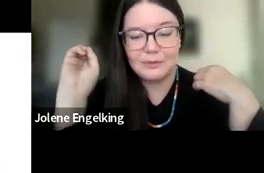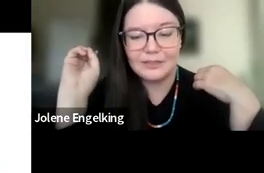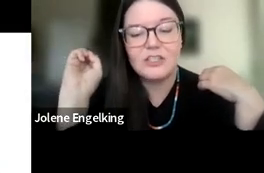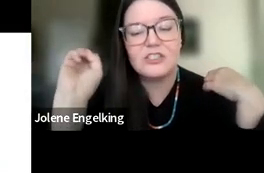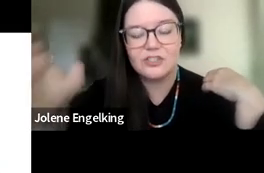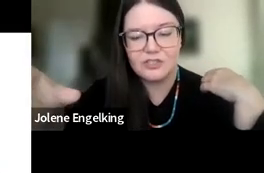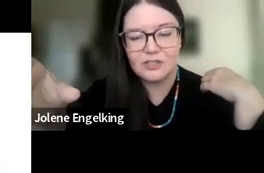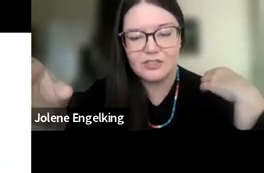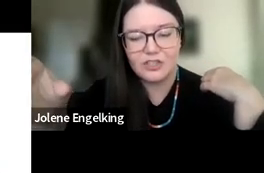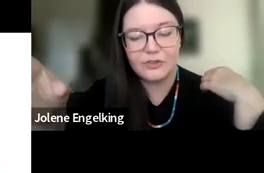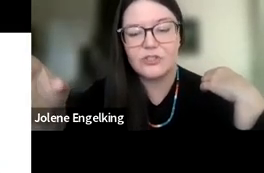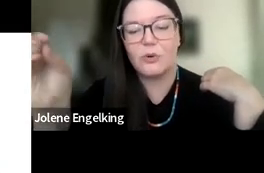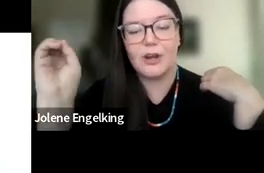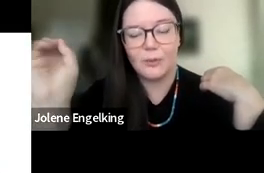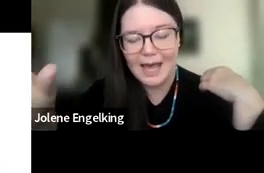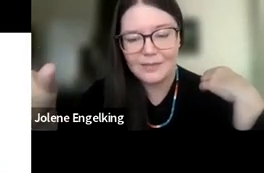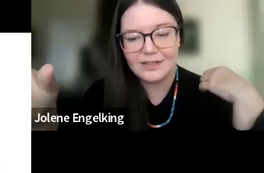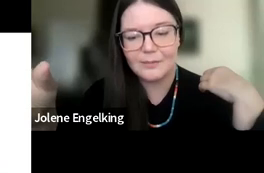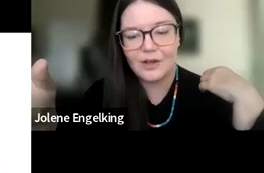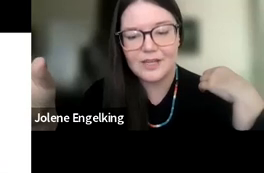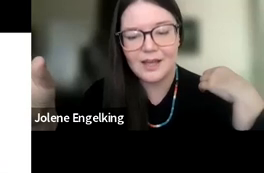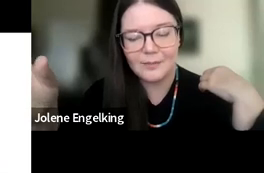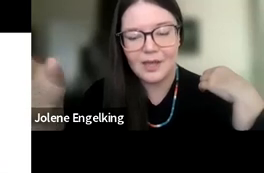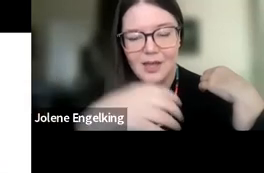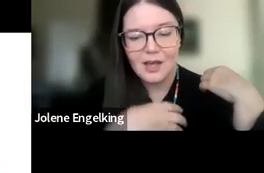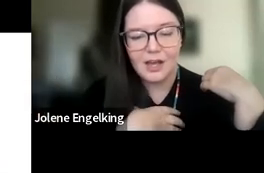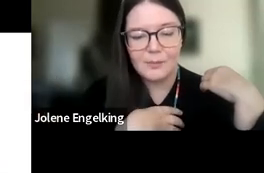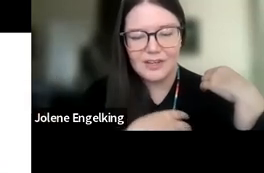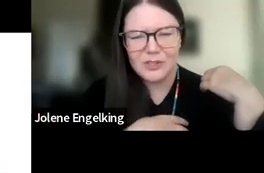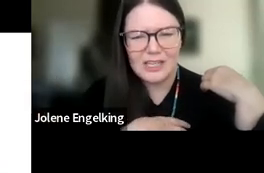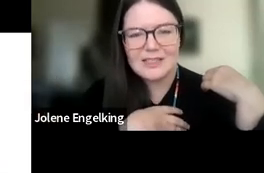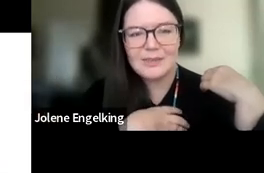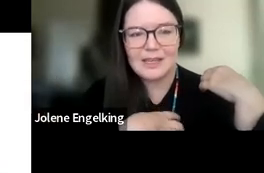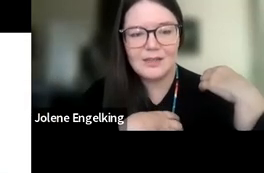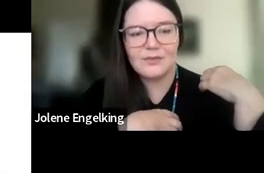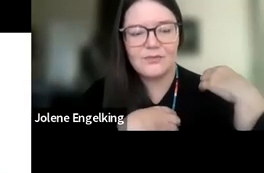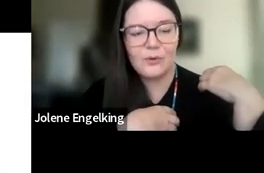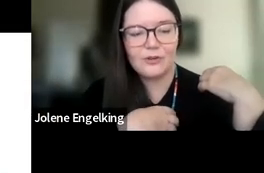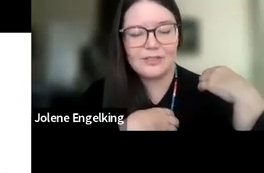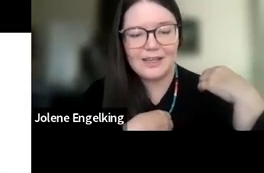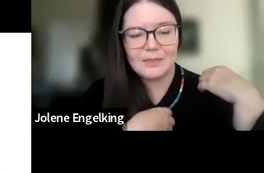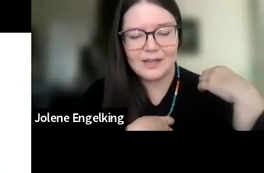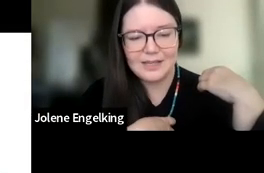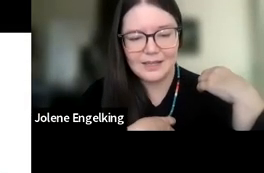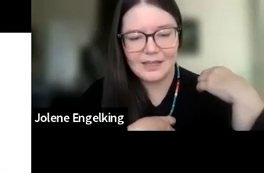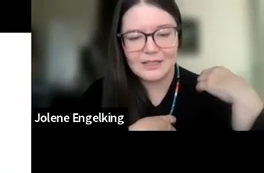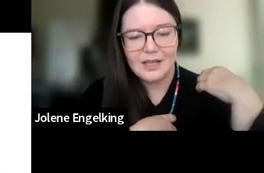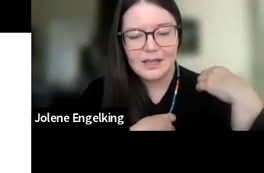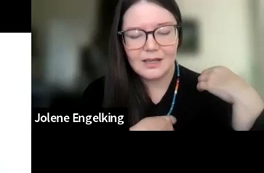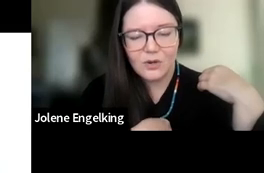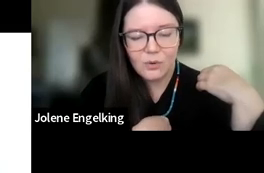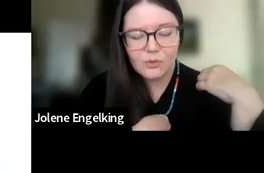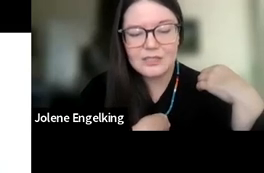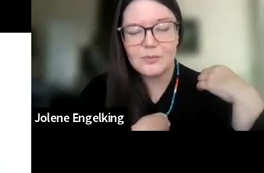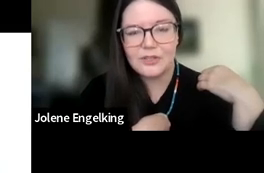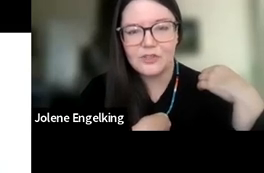not saying people need to share their story or what happened to them all the time. But if you're keeping something in for decades upon decades,